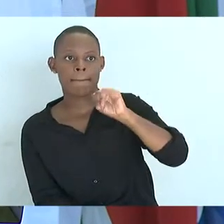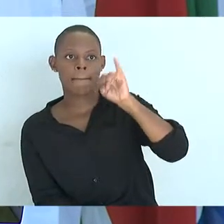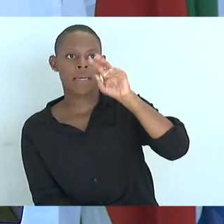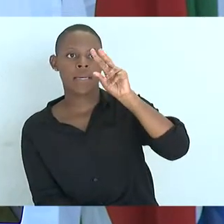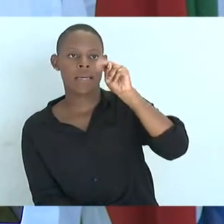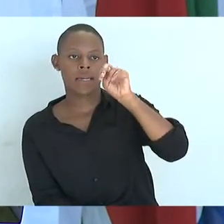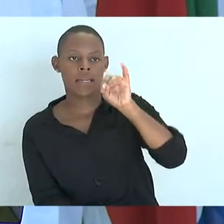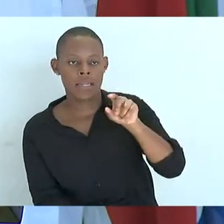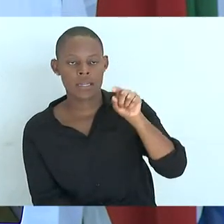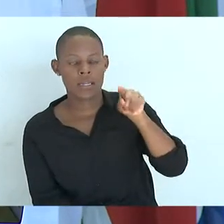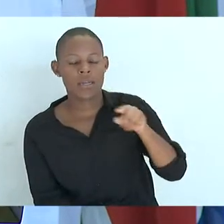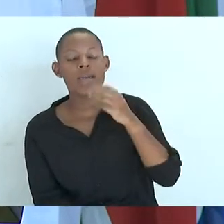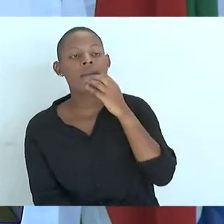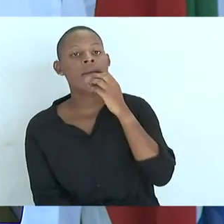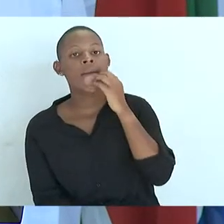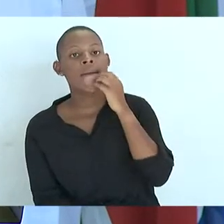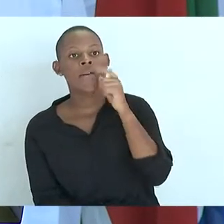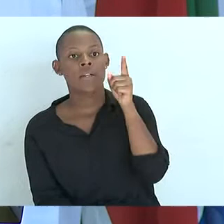local Esleker.